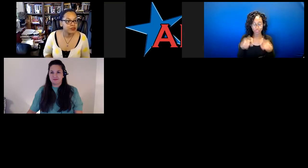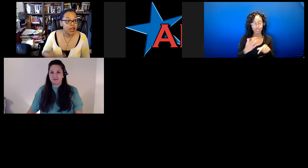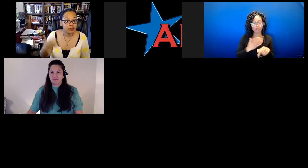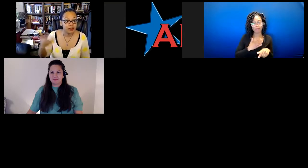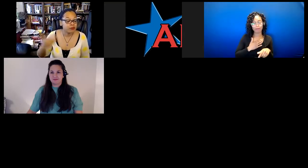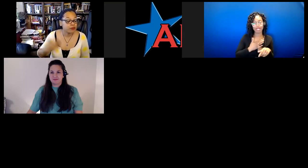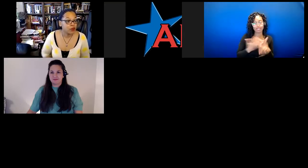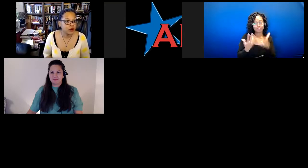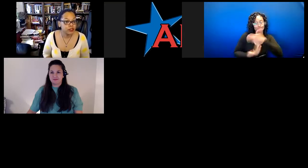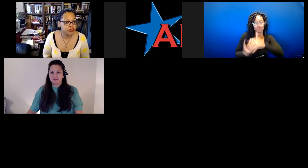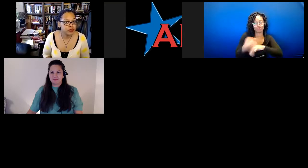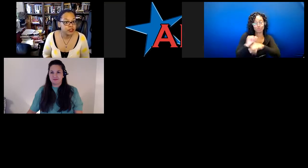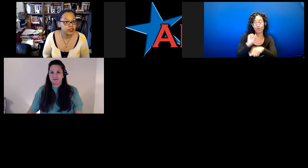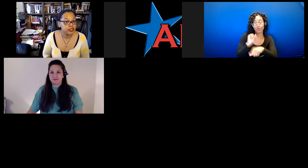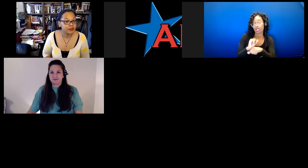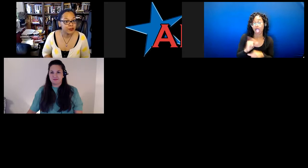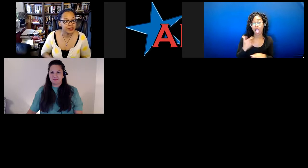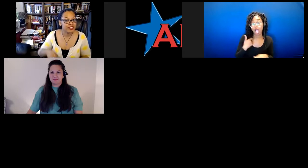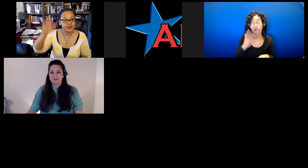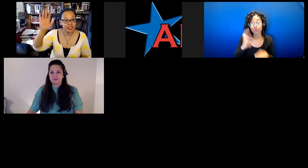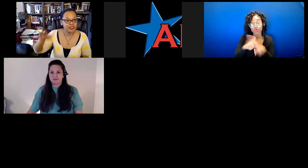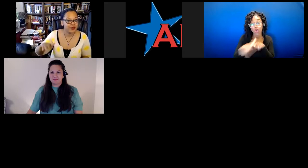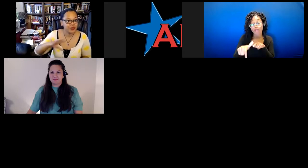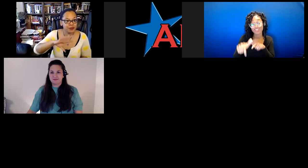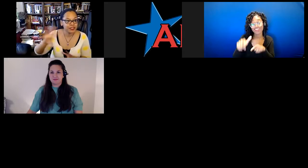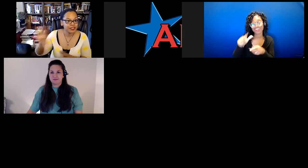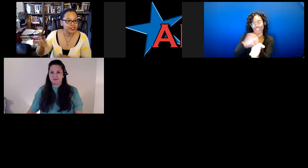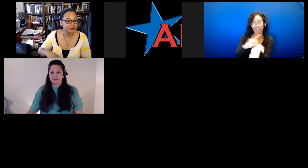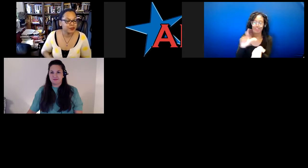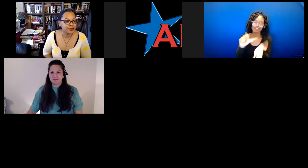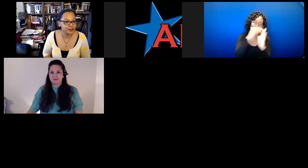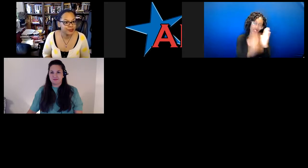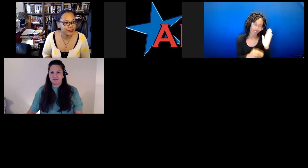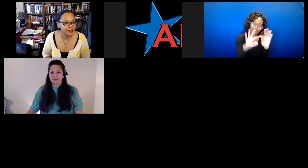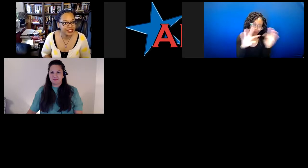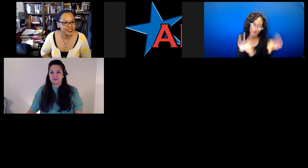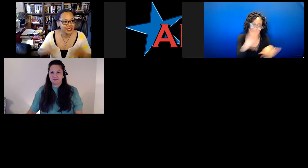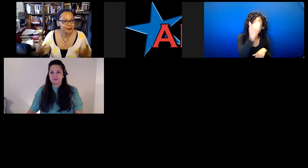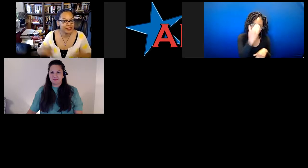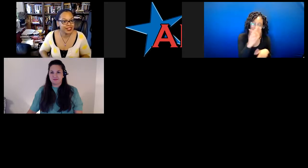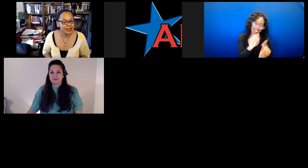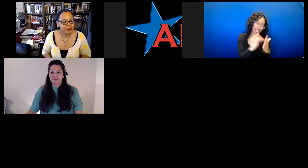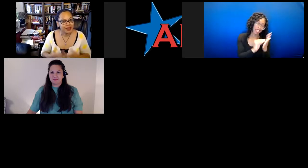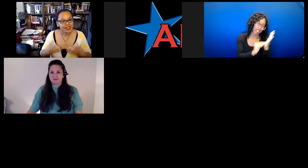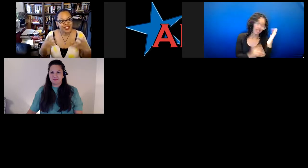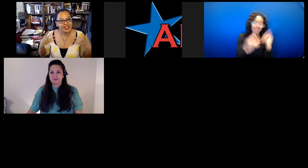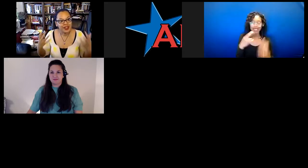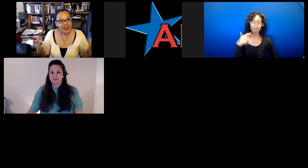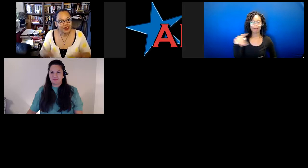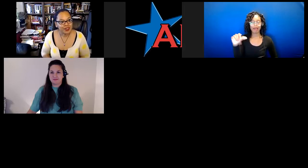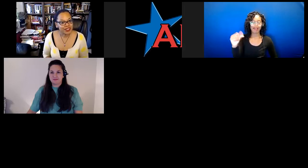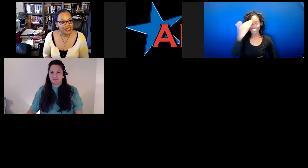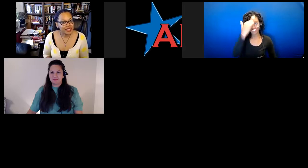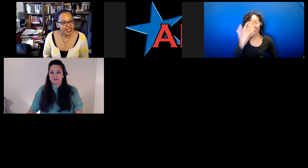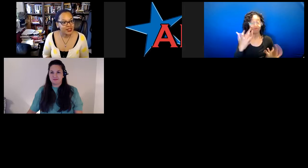would call doctors. Of course, we had to fill out the form, the consent form, and all those sort of things. There's HIPAA, but you know, I